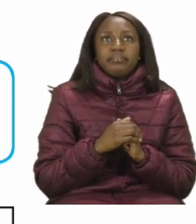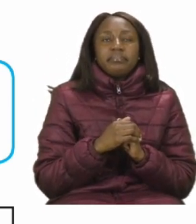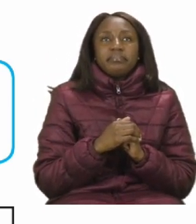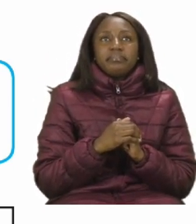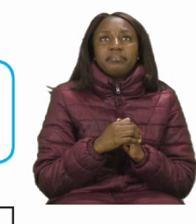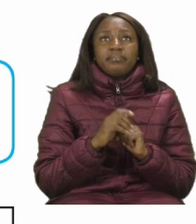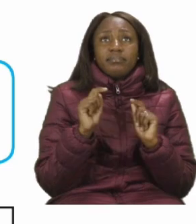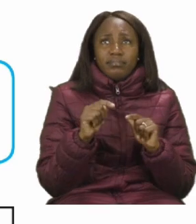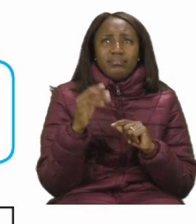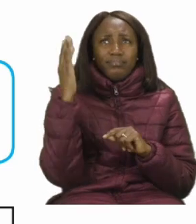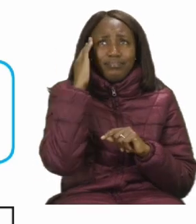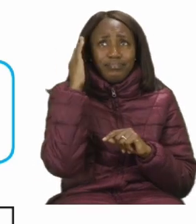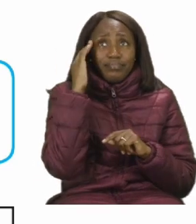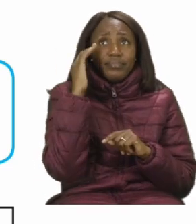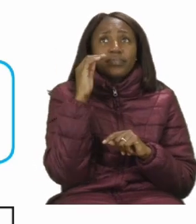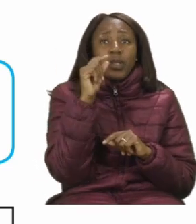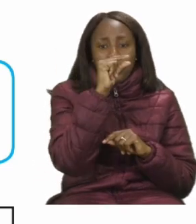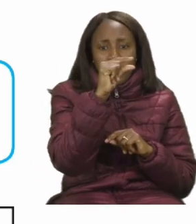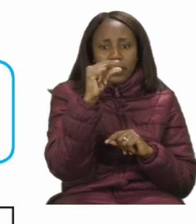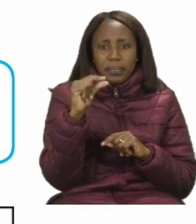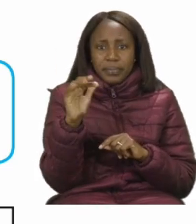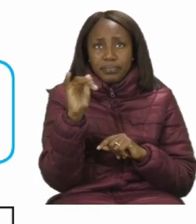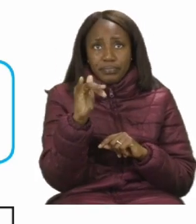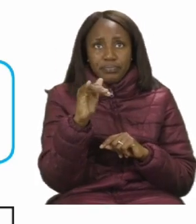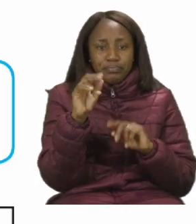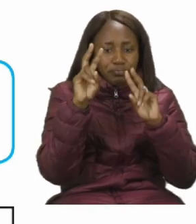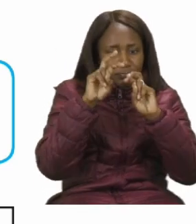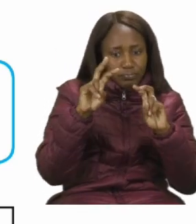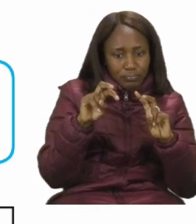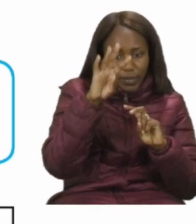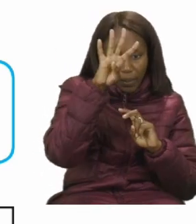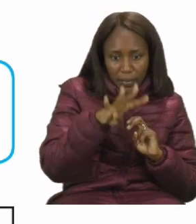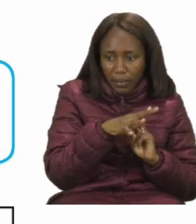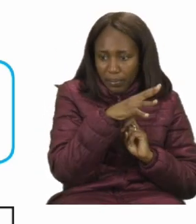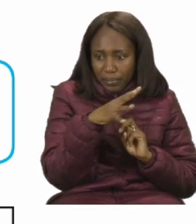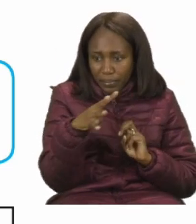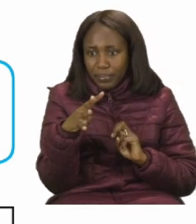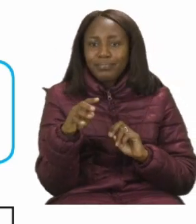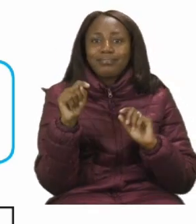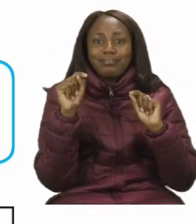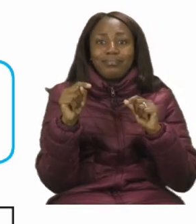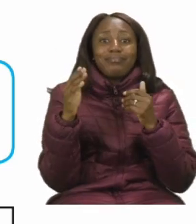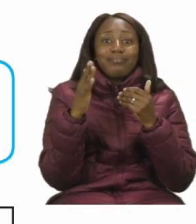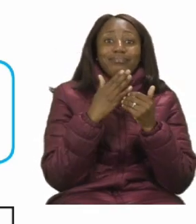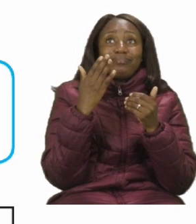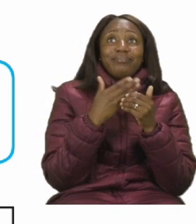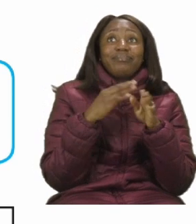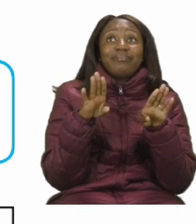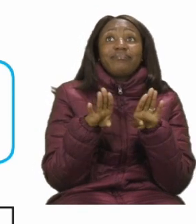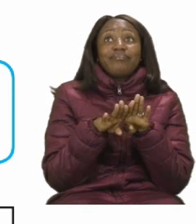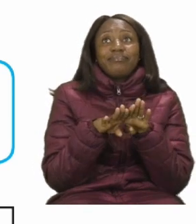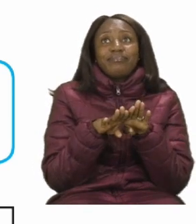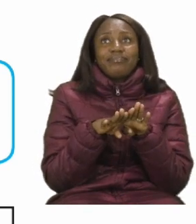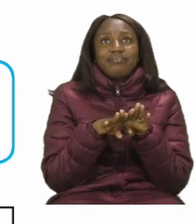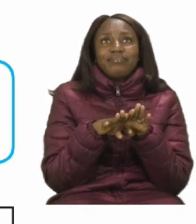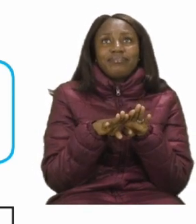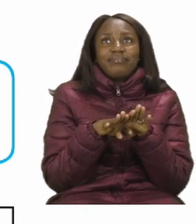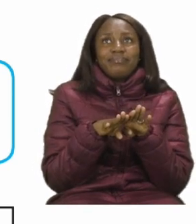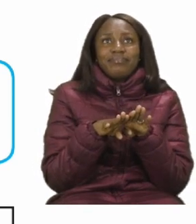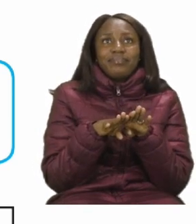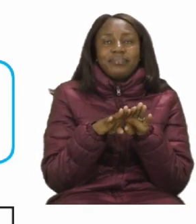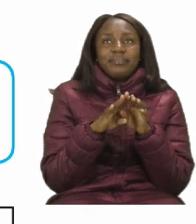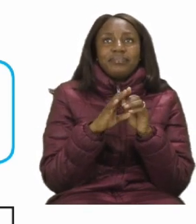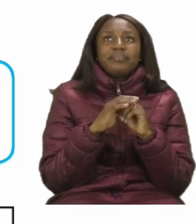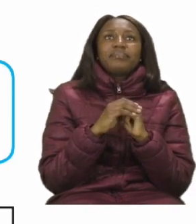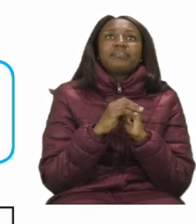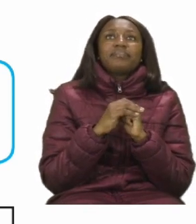have an idea which words we have to find, you will be able to find it more easier in